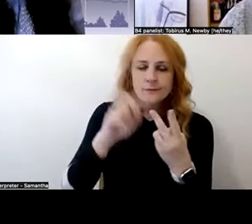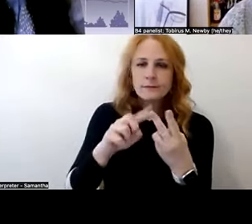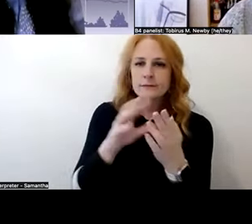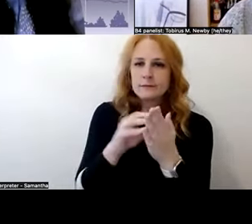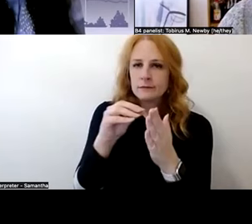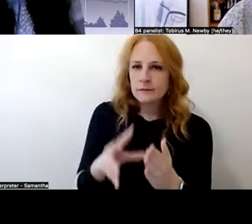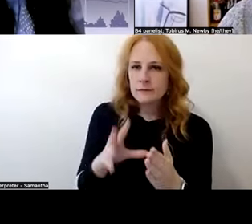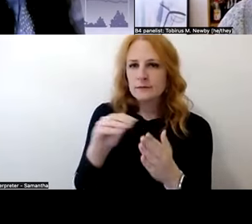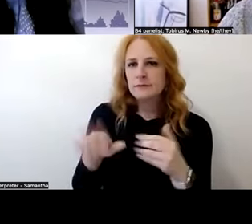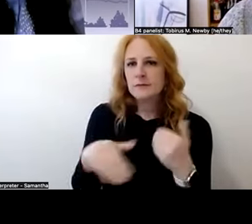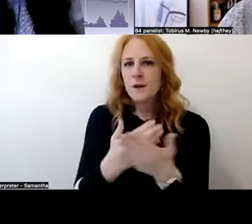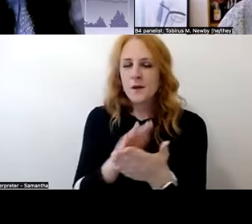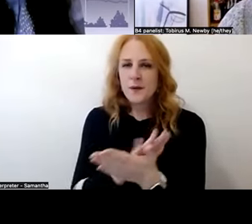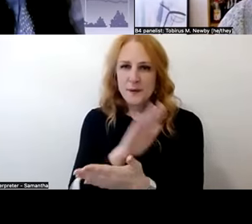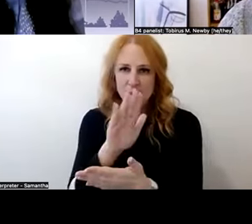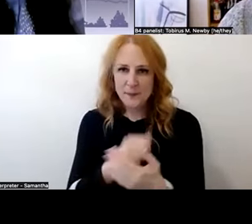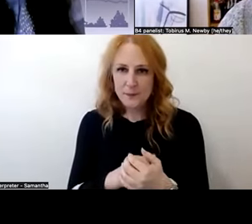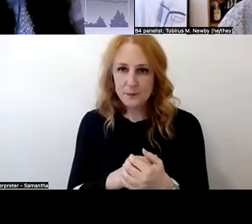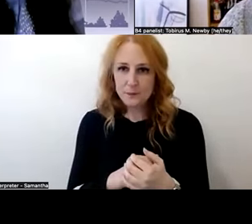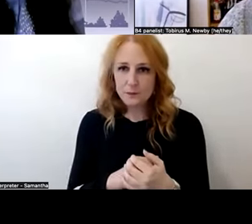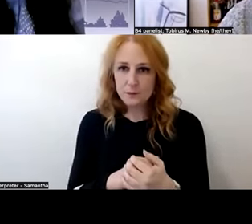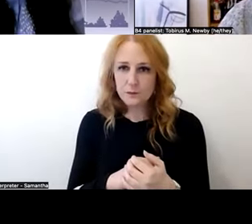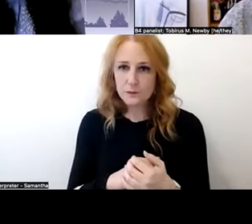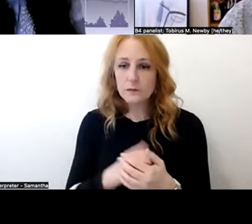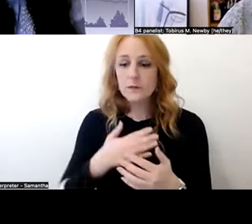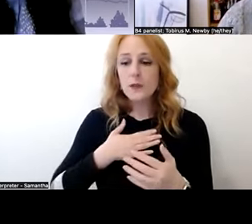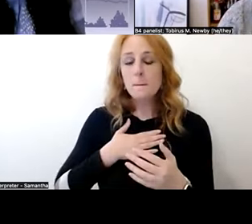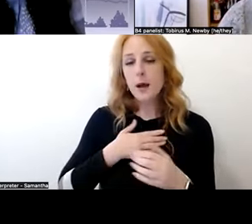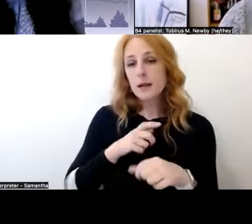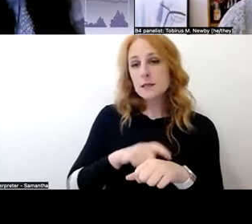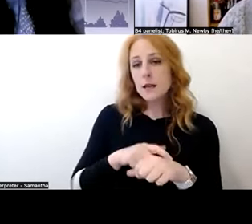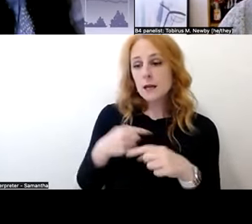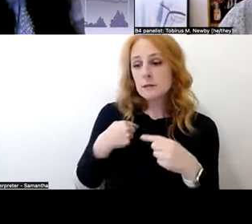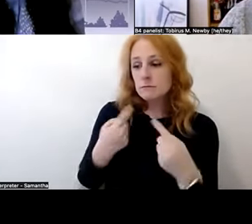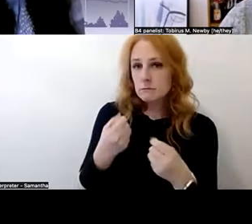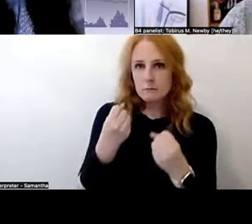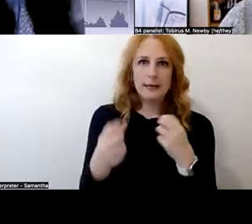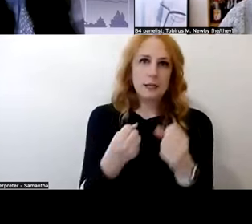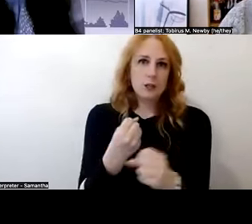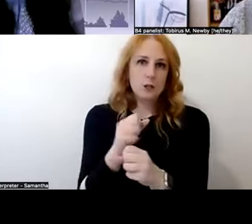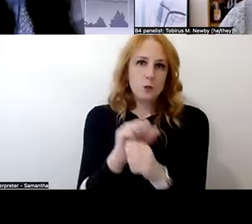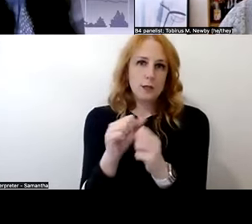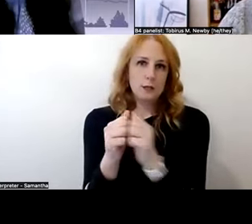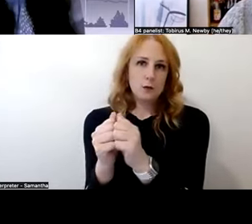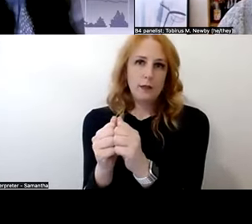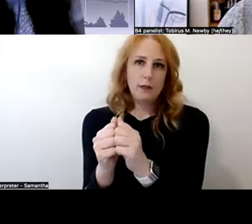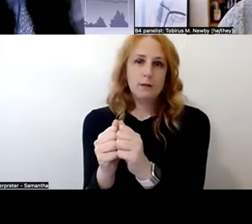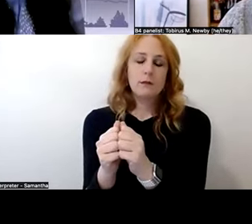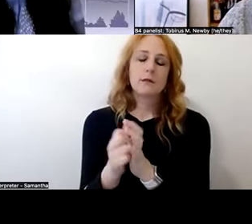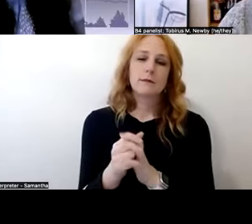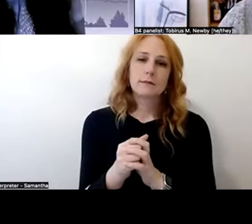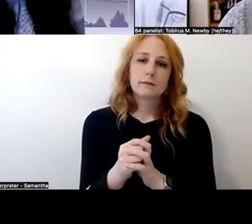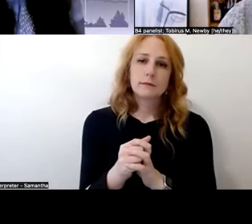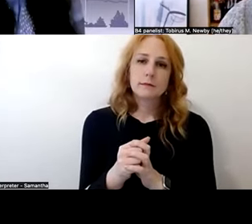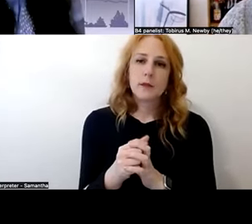community. And over my years of working with these colleagues, I've learned so much about